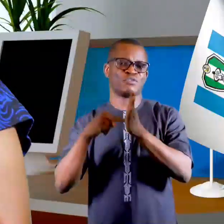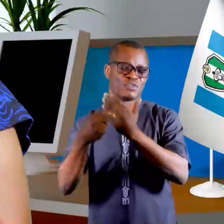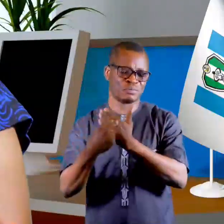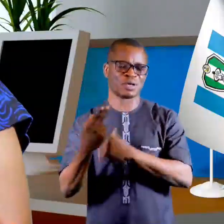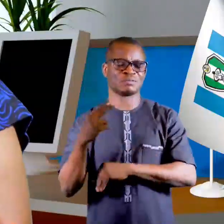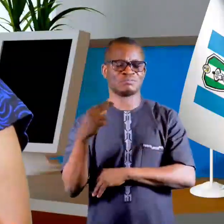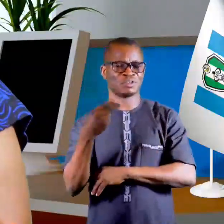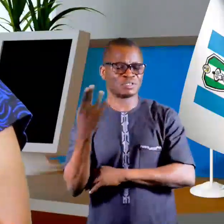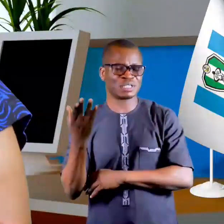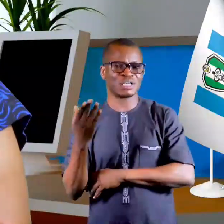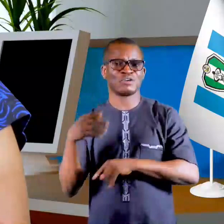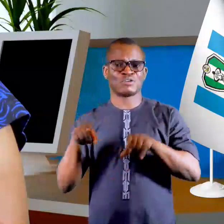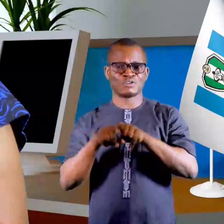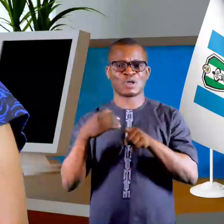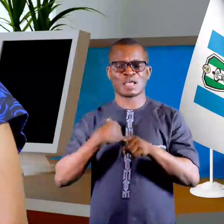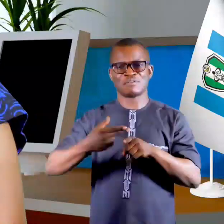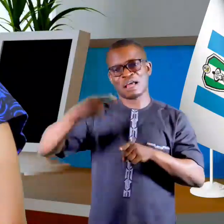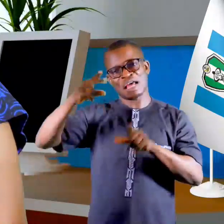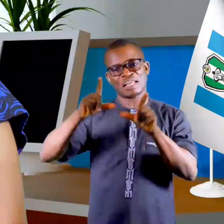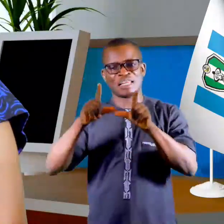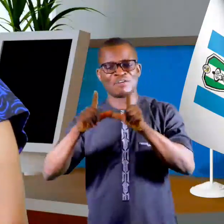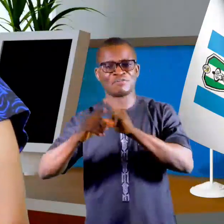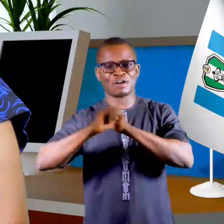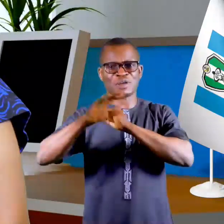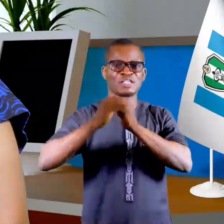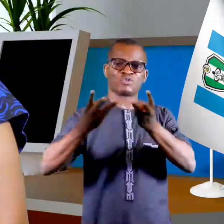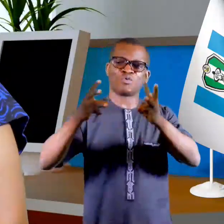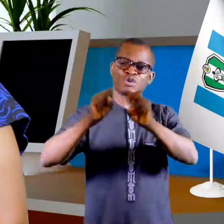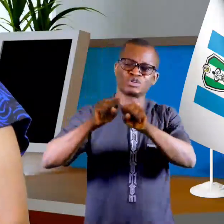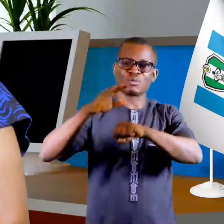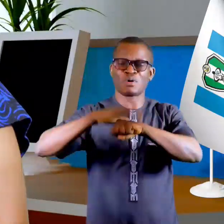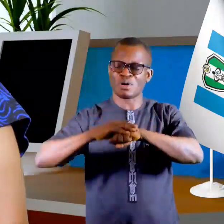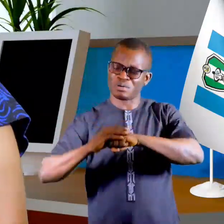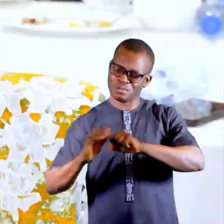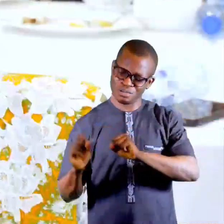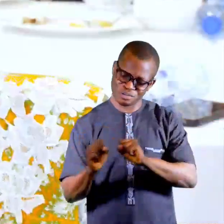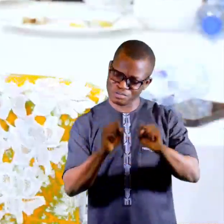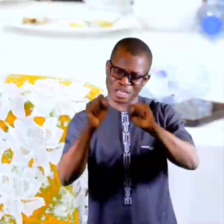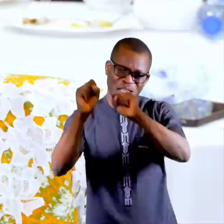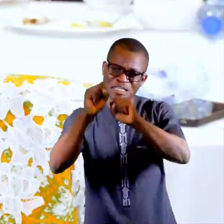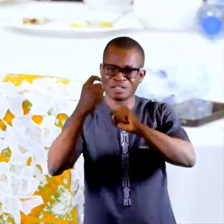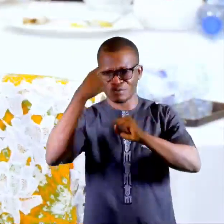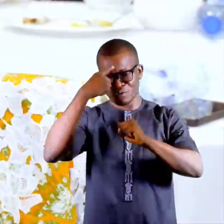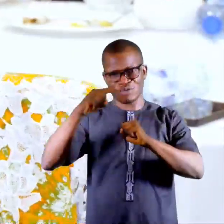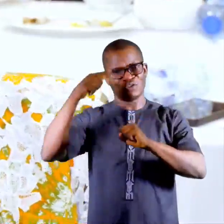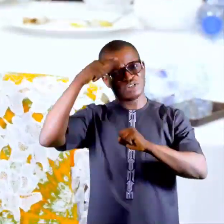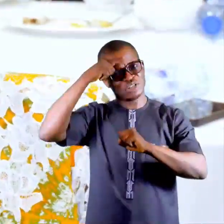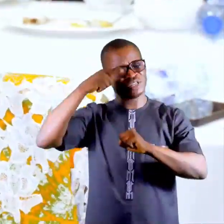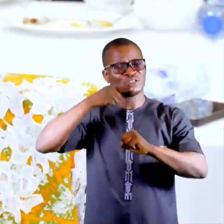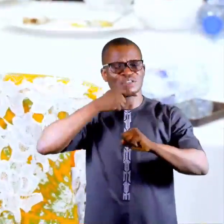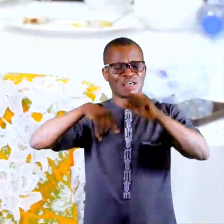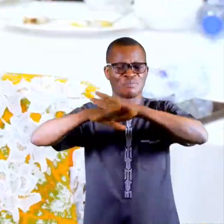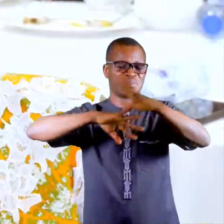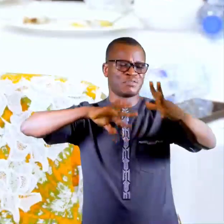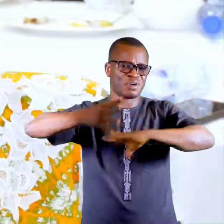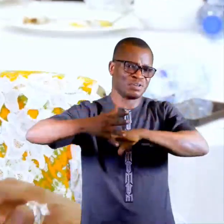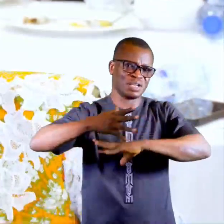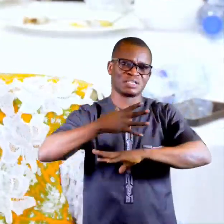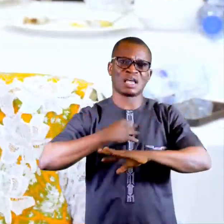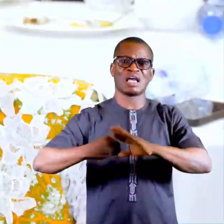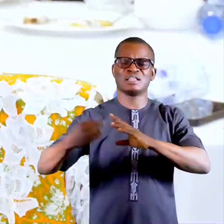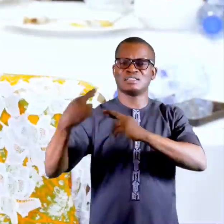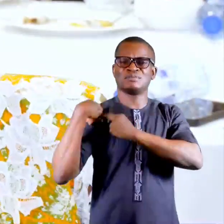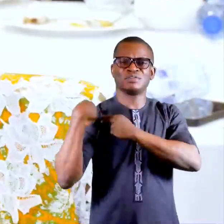had a high-level advocacy workshop on strategies for gender-based violence and the role